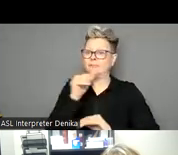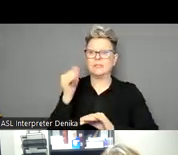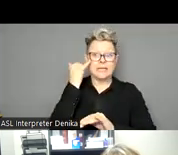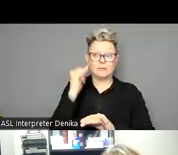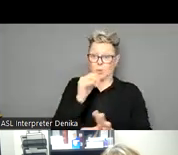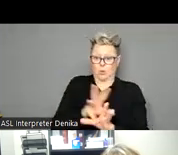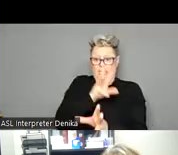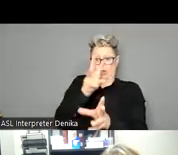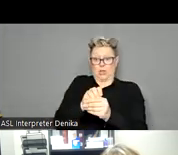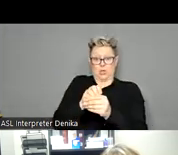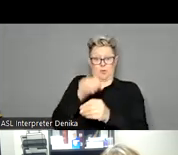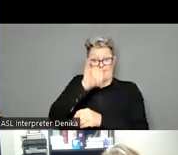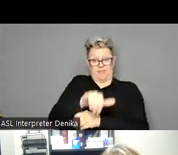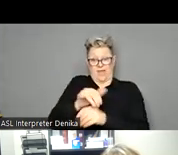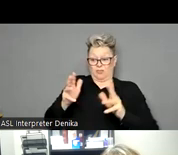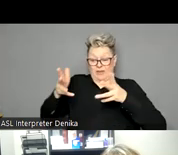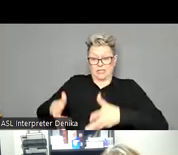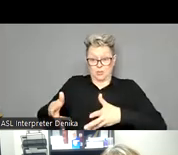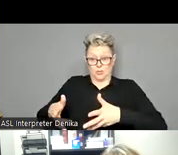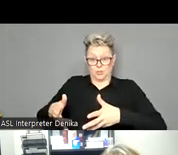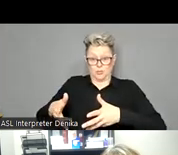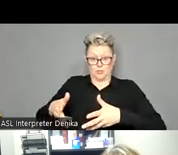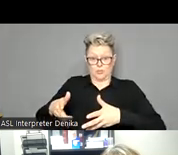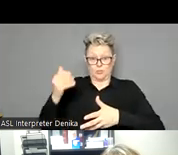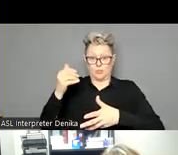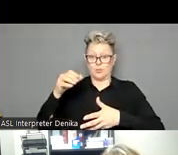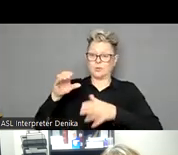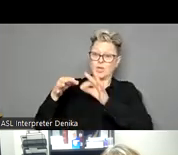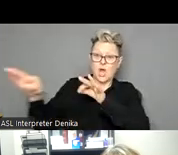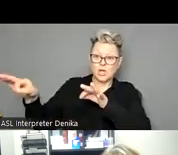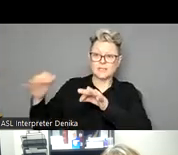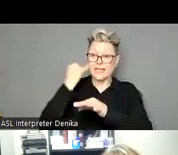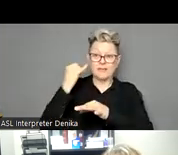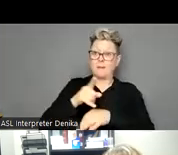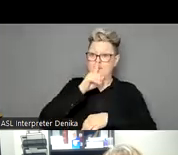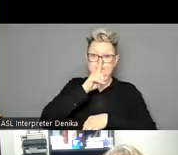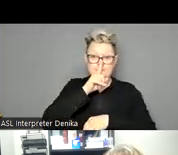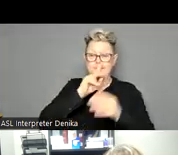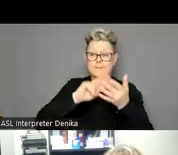like referring to the residue, then anything that's left over